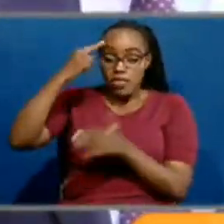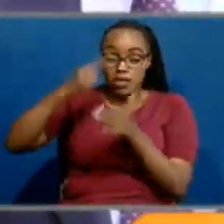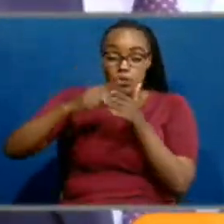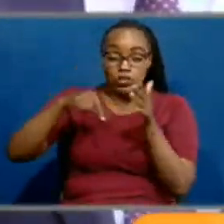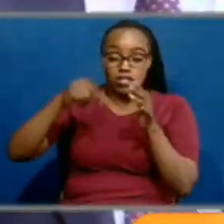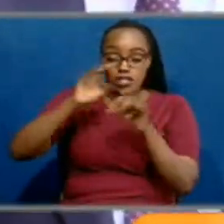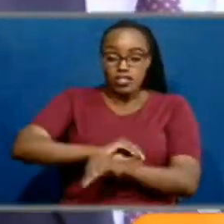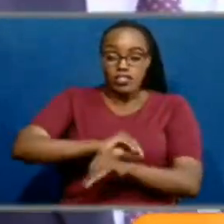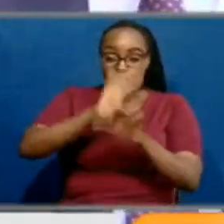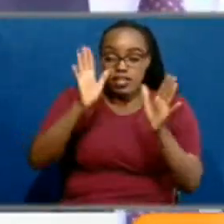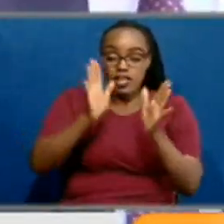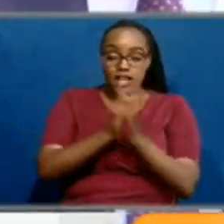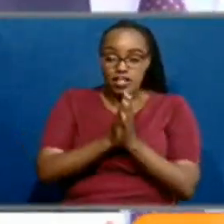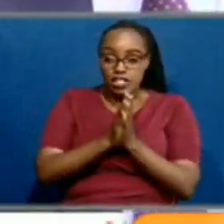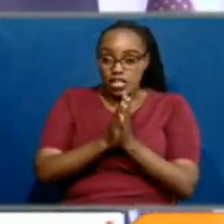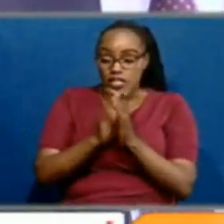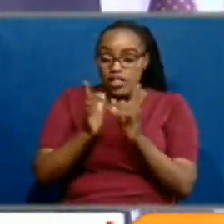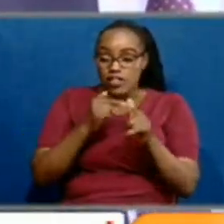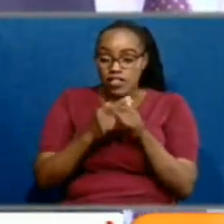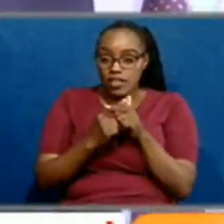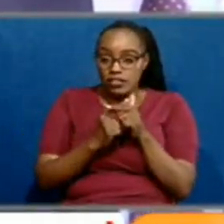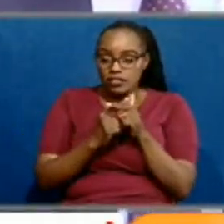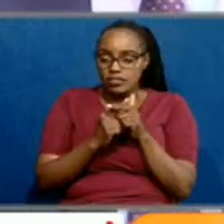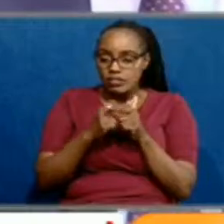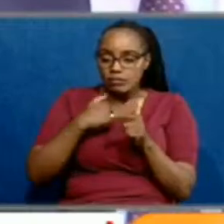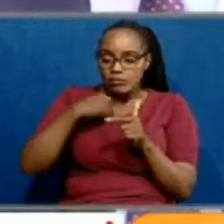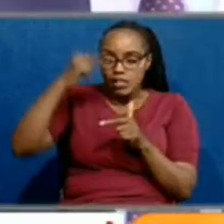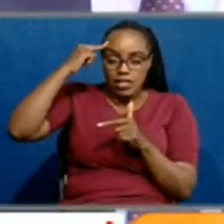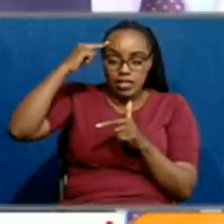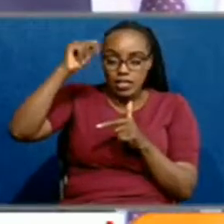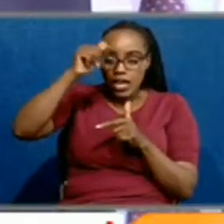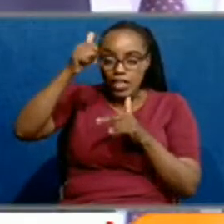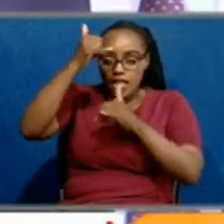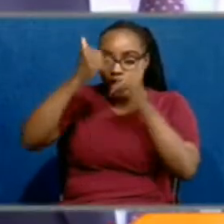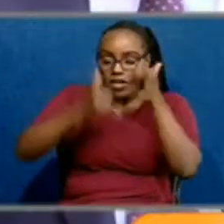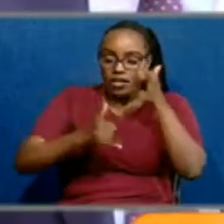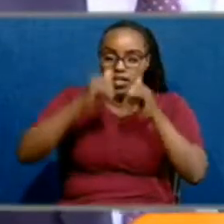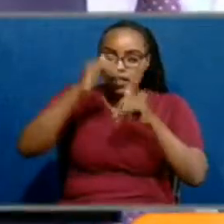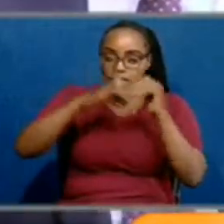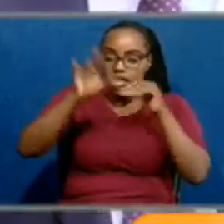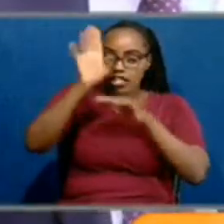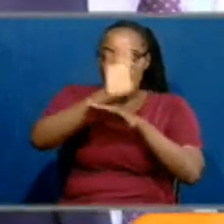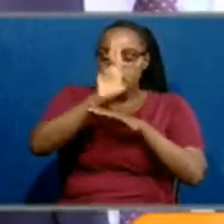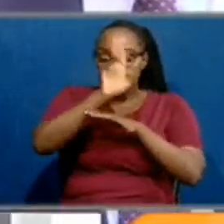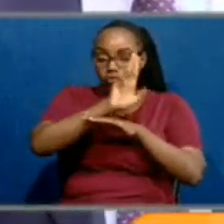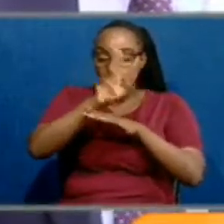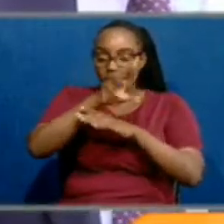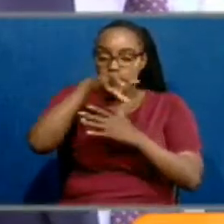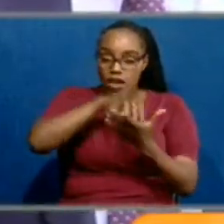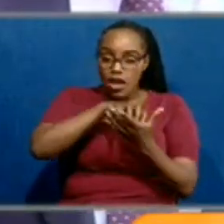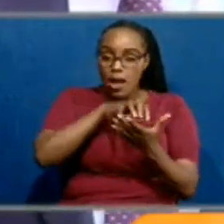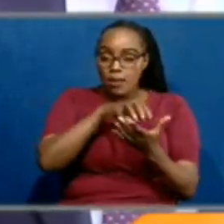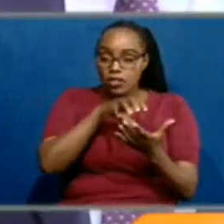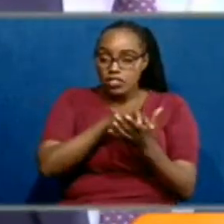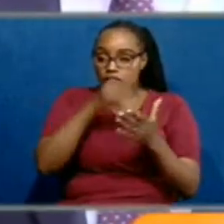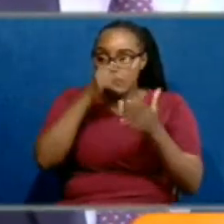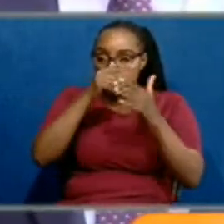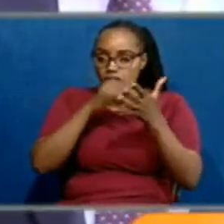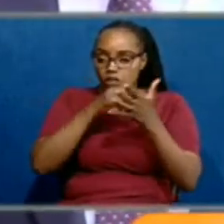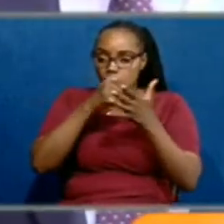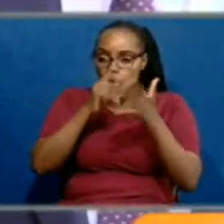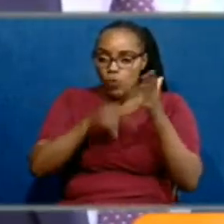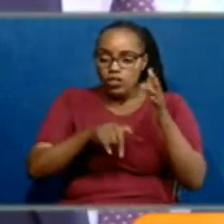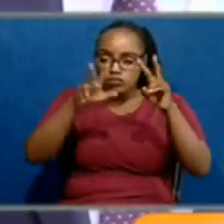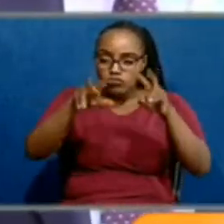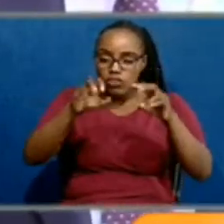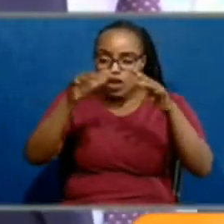But you find now when it comes to operations, I think we have other enabling instruments which need to be put in place, including looking